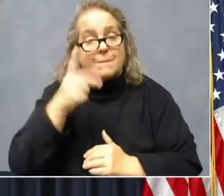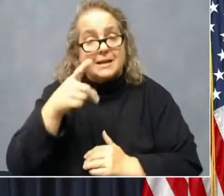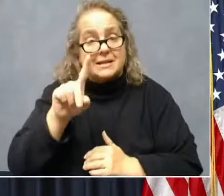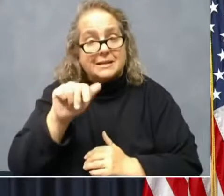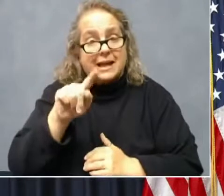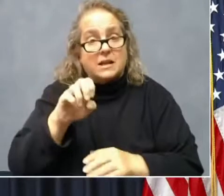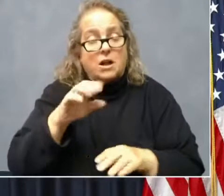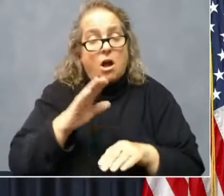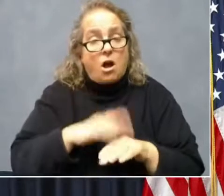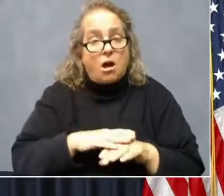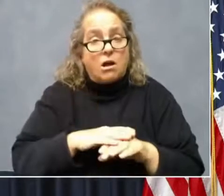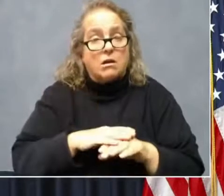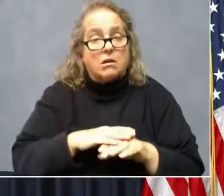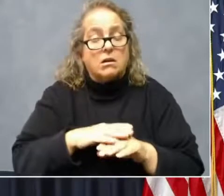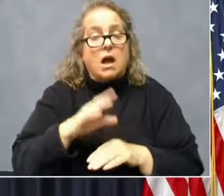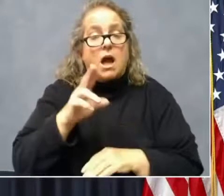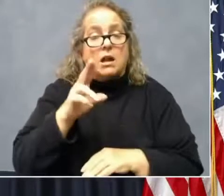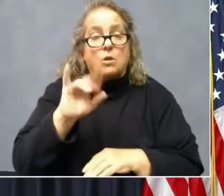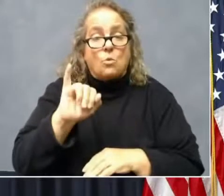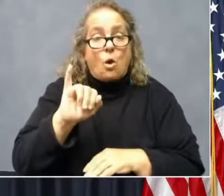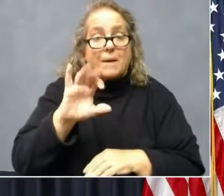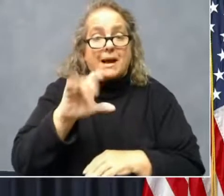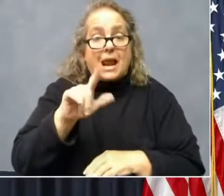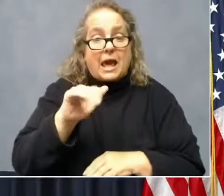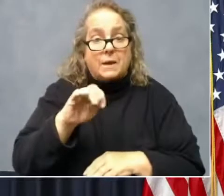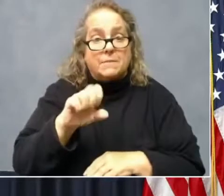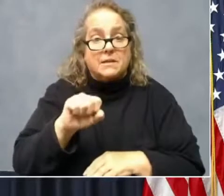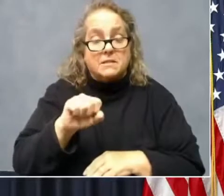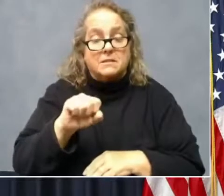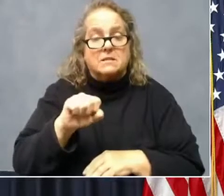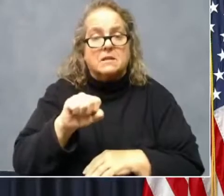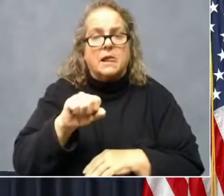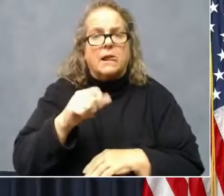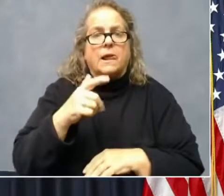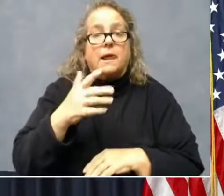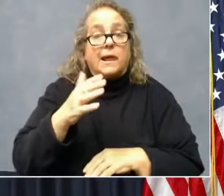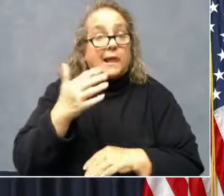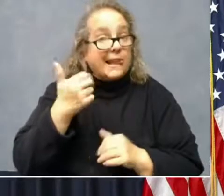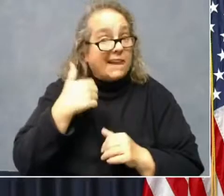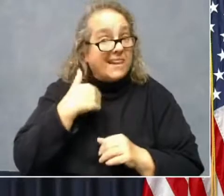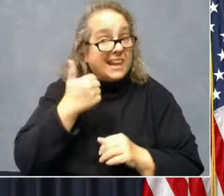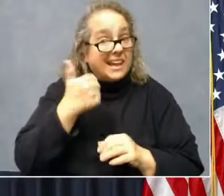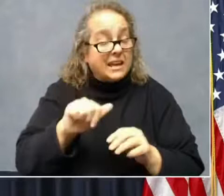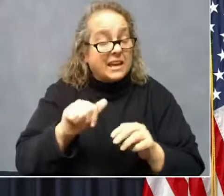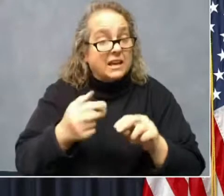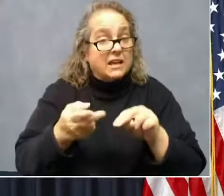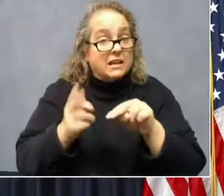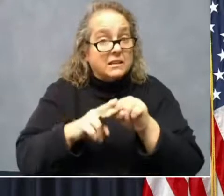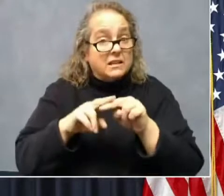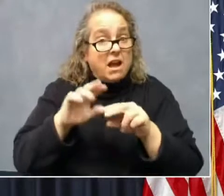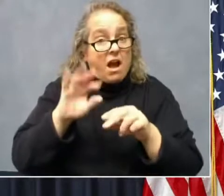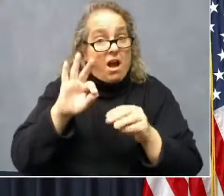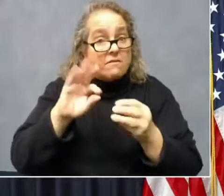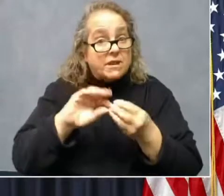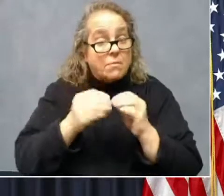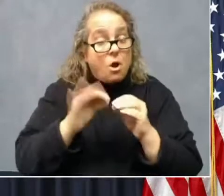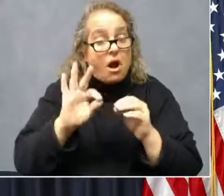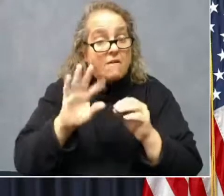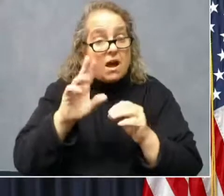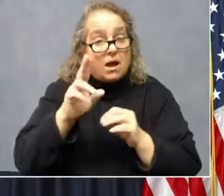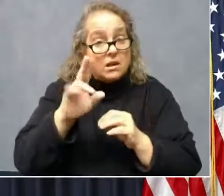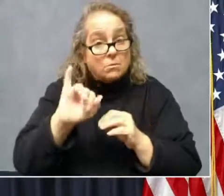Logged unemployment claims, and wondering if there's been any uptick in unemployment claims since these new restrictions went into place.